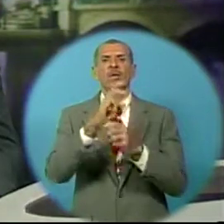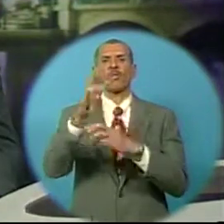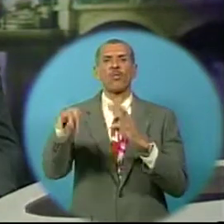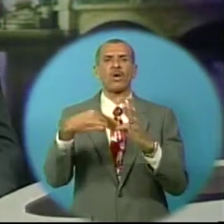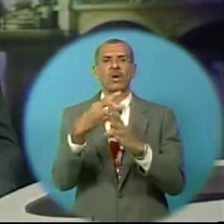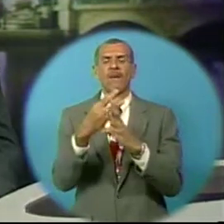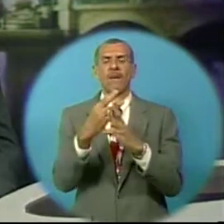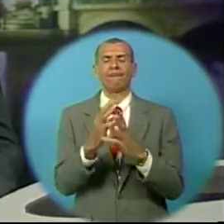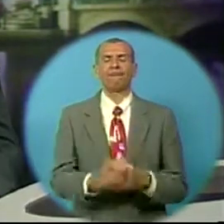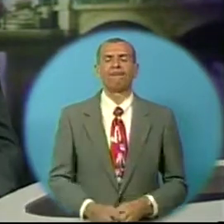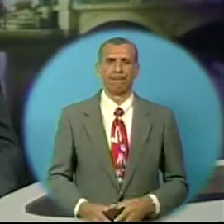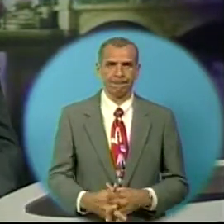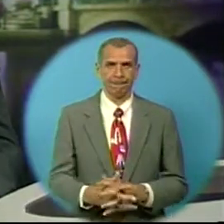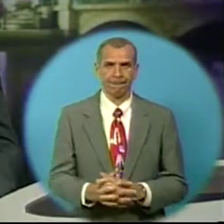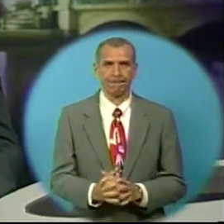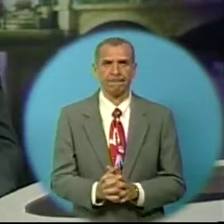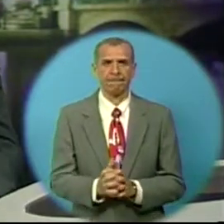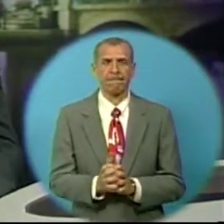February.